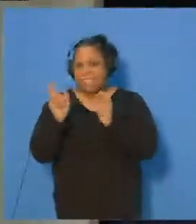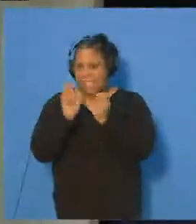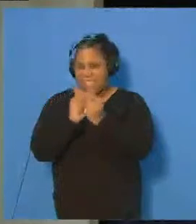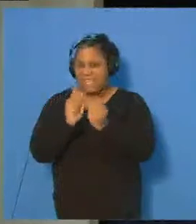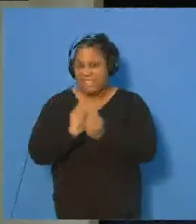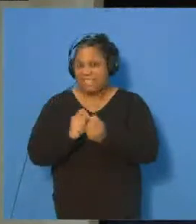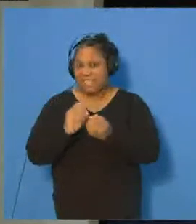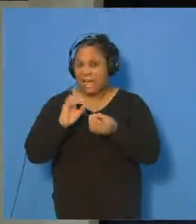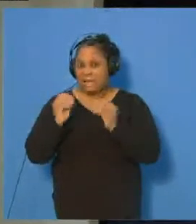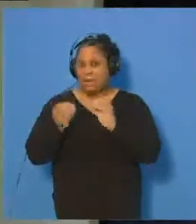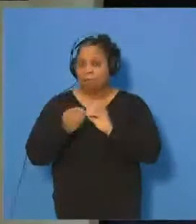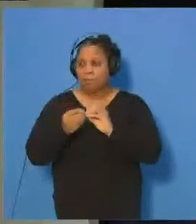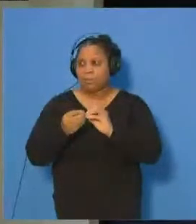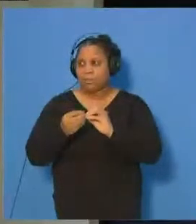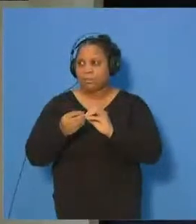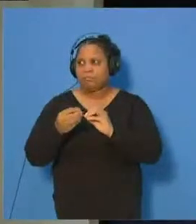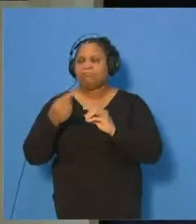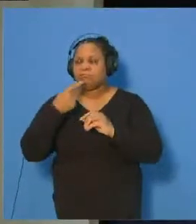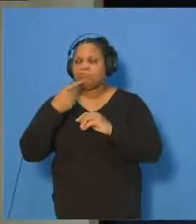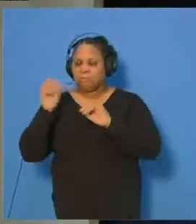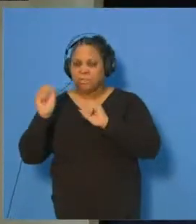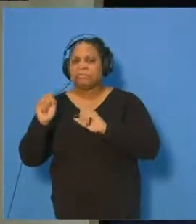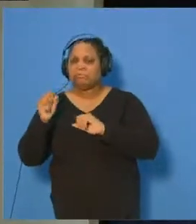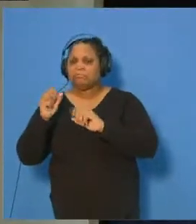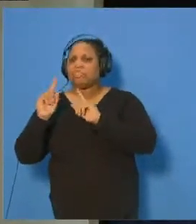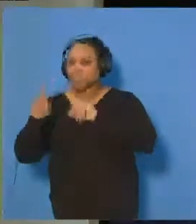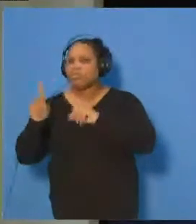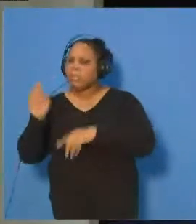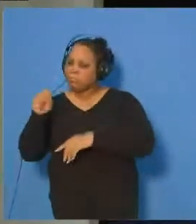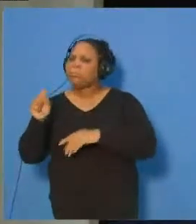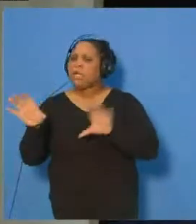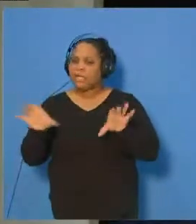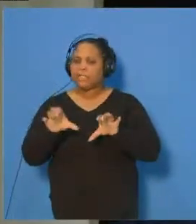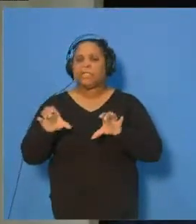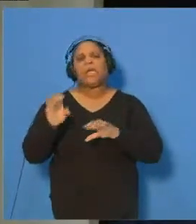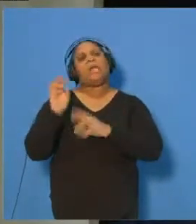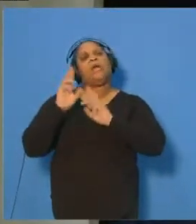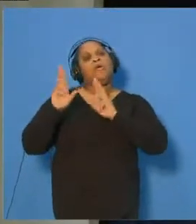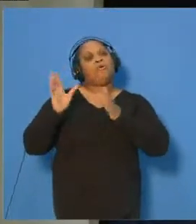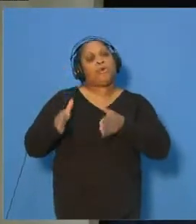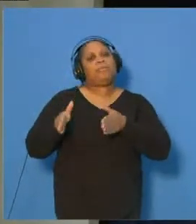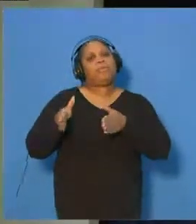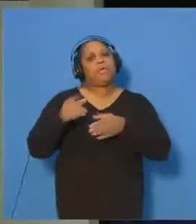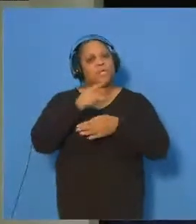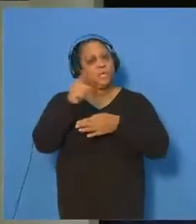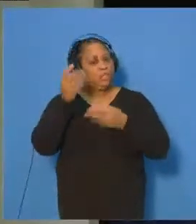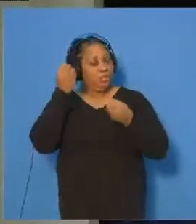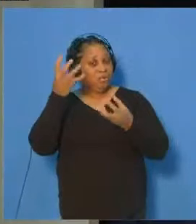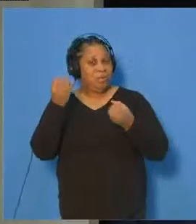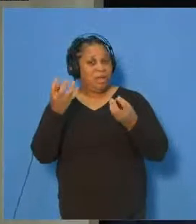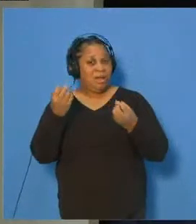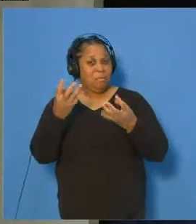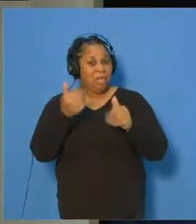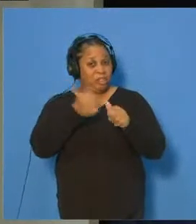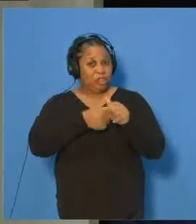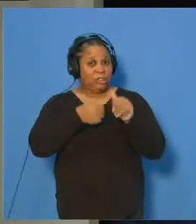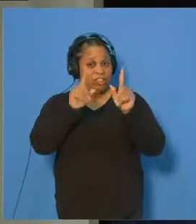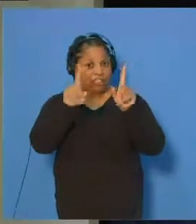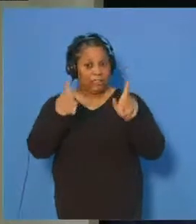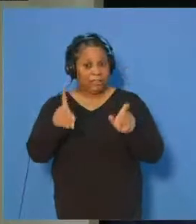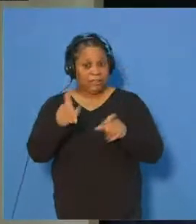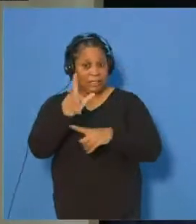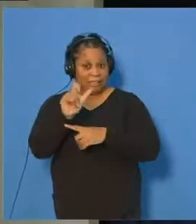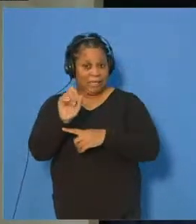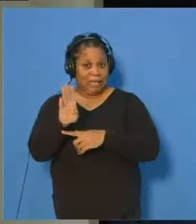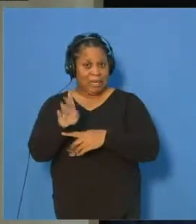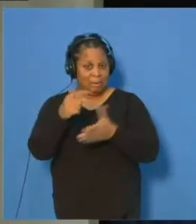Grateful. Minister, can you inform the public how much is each testing lab being